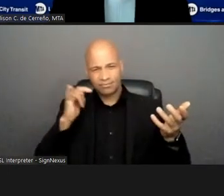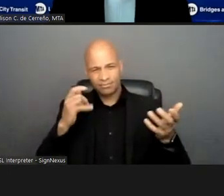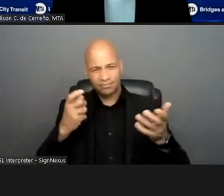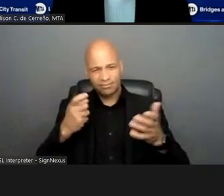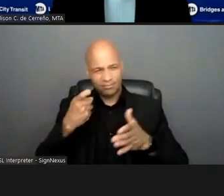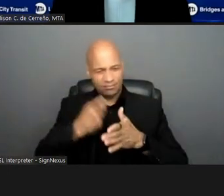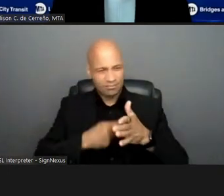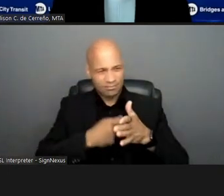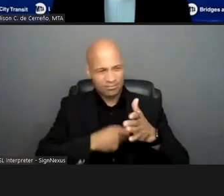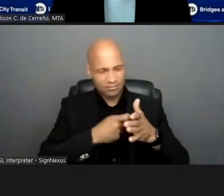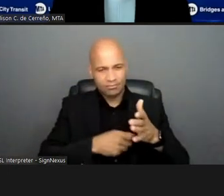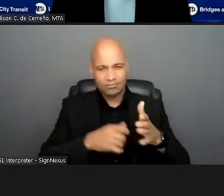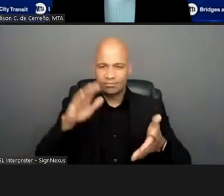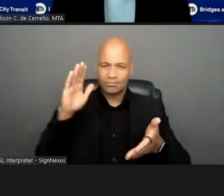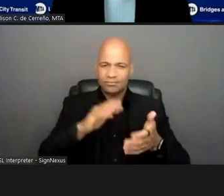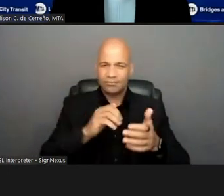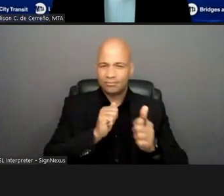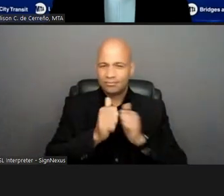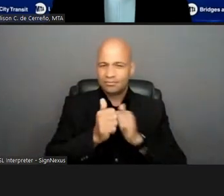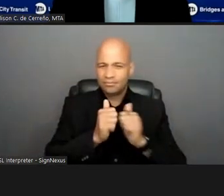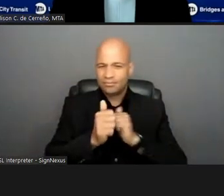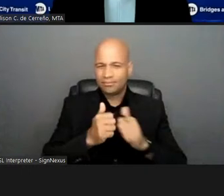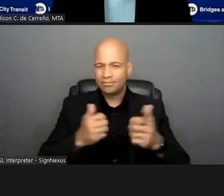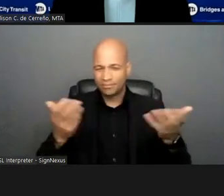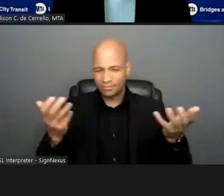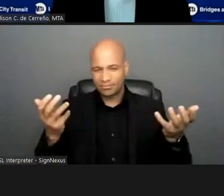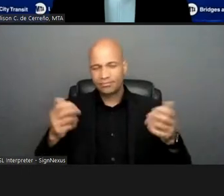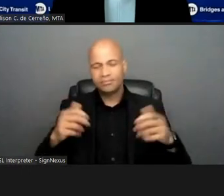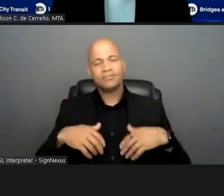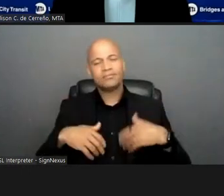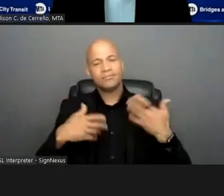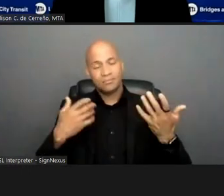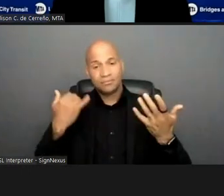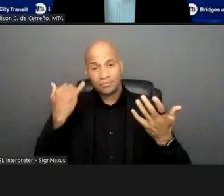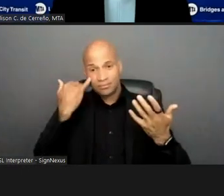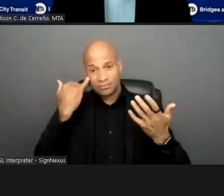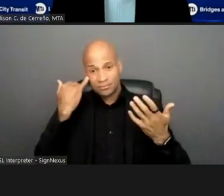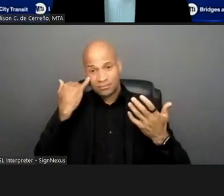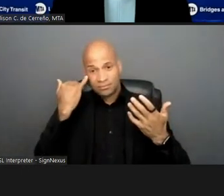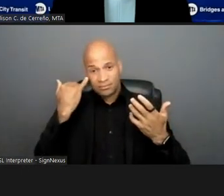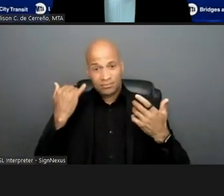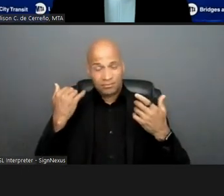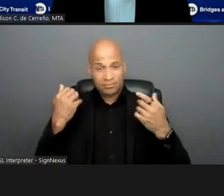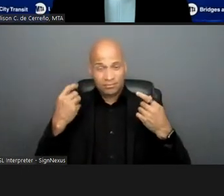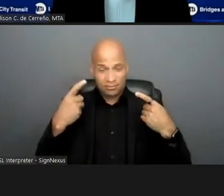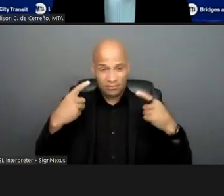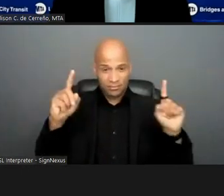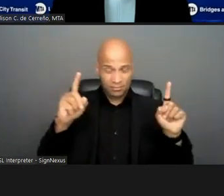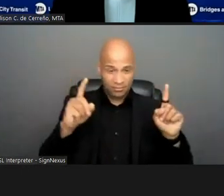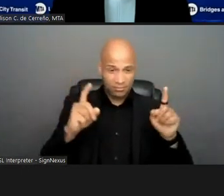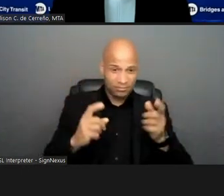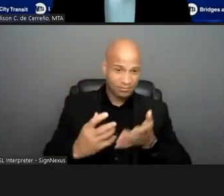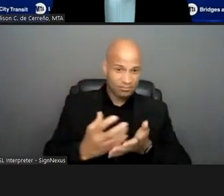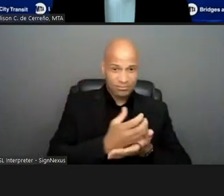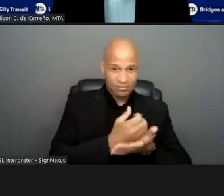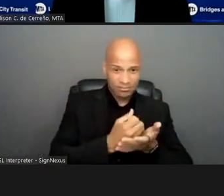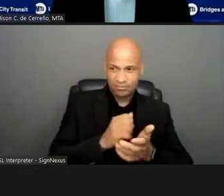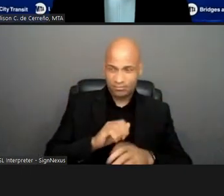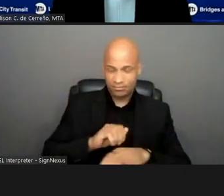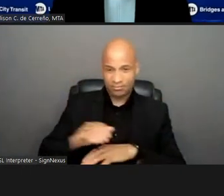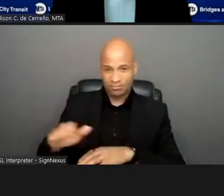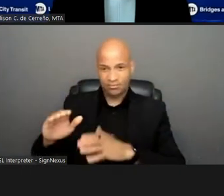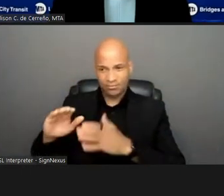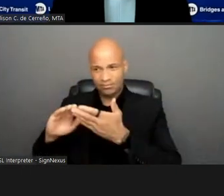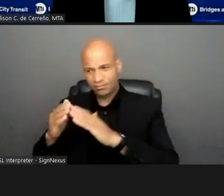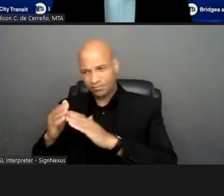us less competitive than the marketplace if our sales are affected in a negative way the tax revenue that we signed for the city will